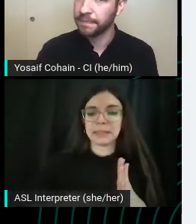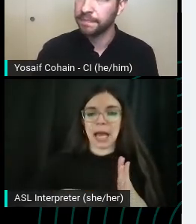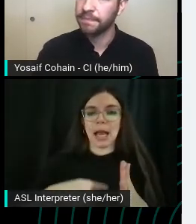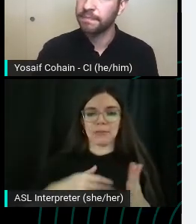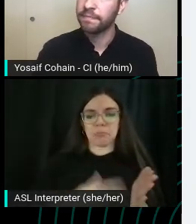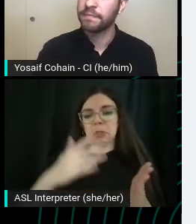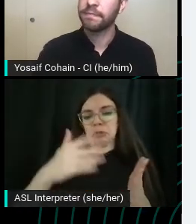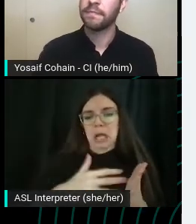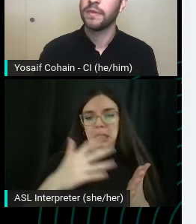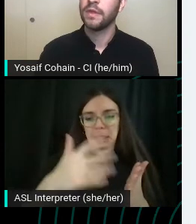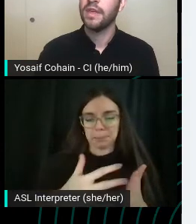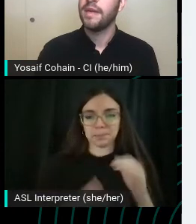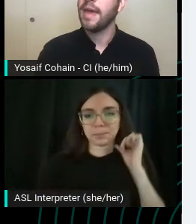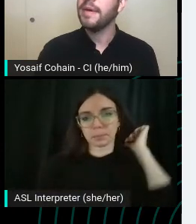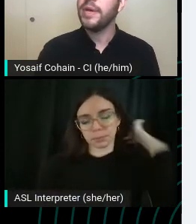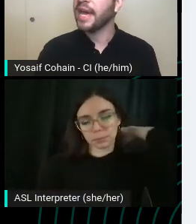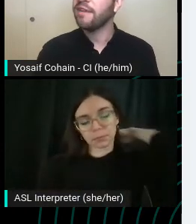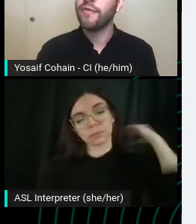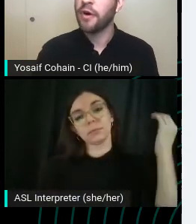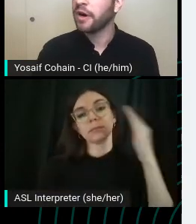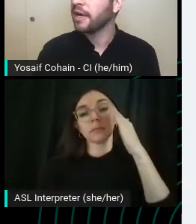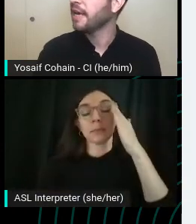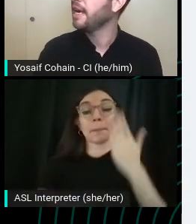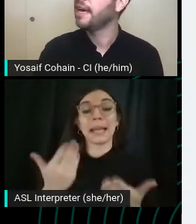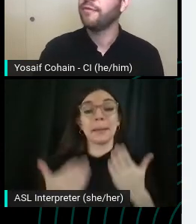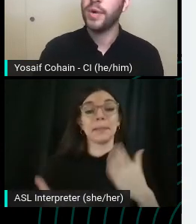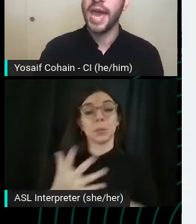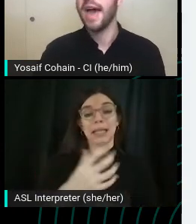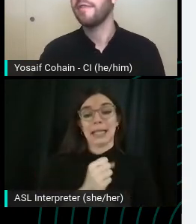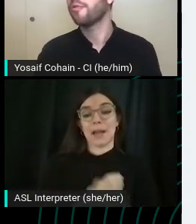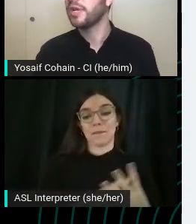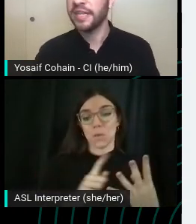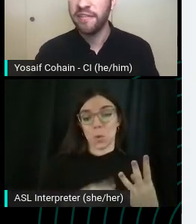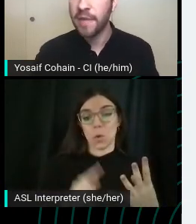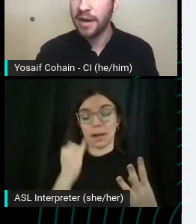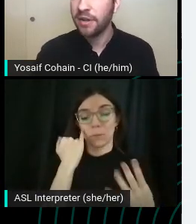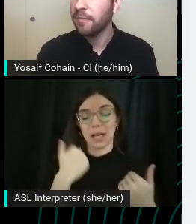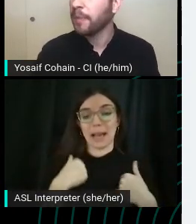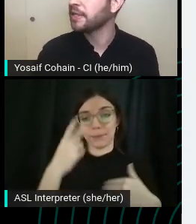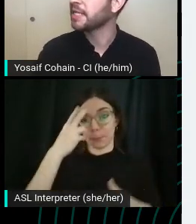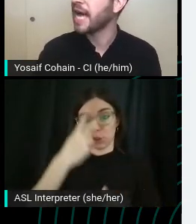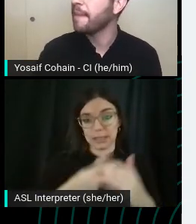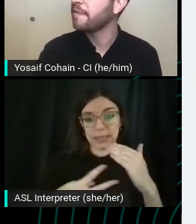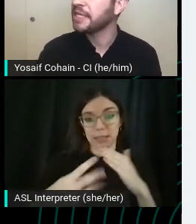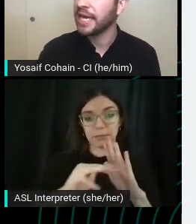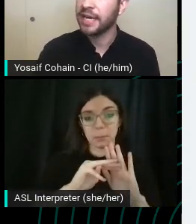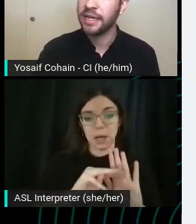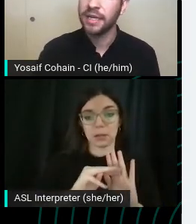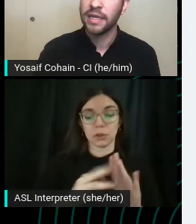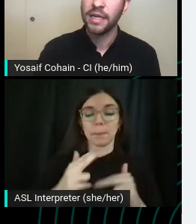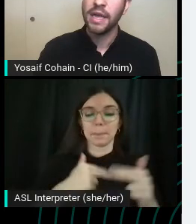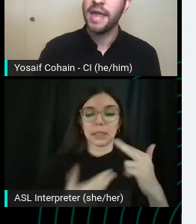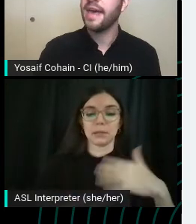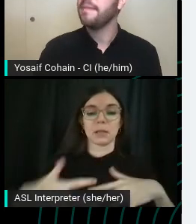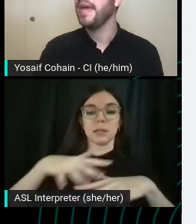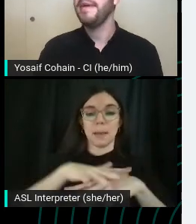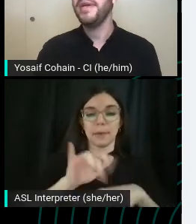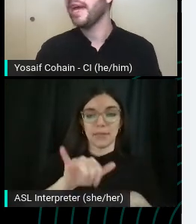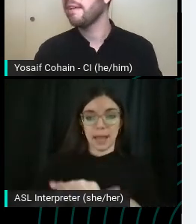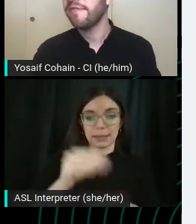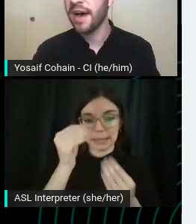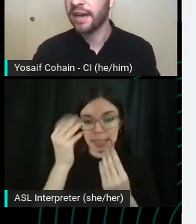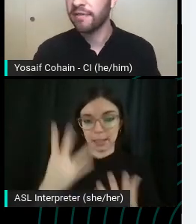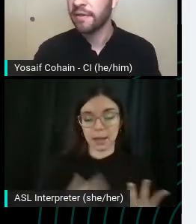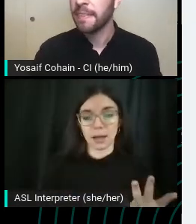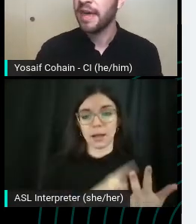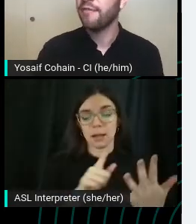periodically. Maybe we'd get a 4 if we have a predictive model built on top of the data. And then maybe we'd